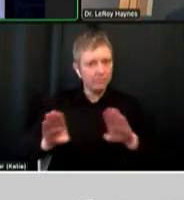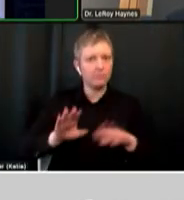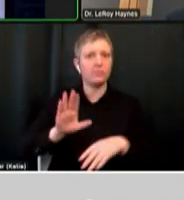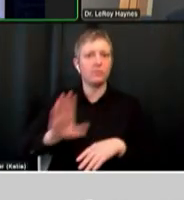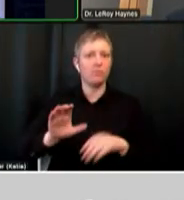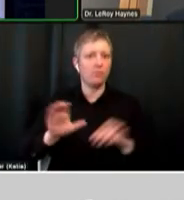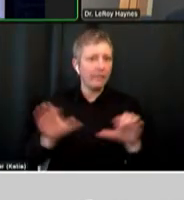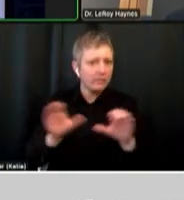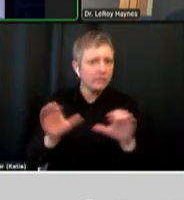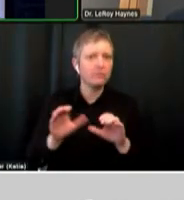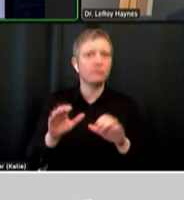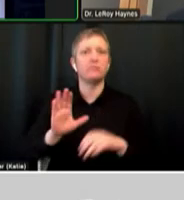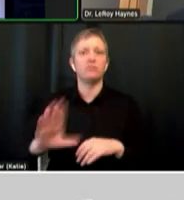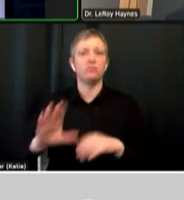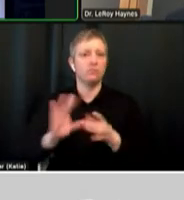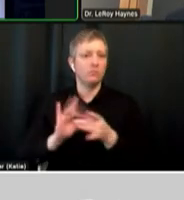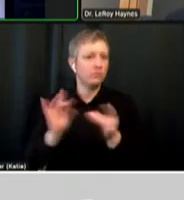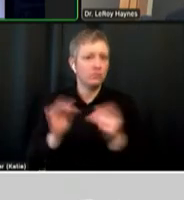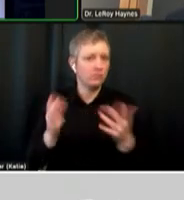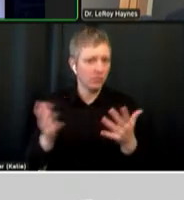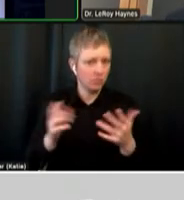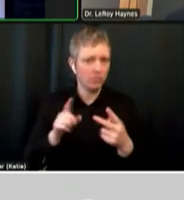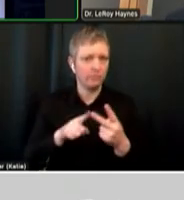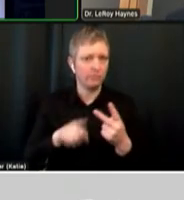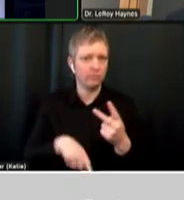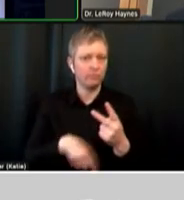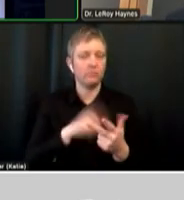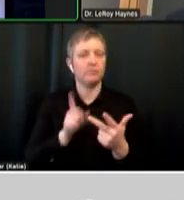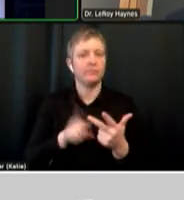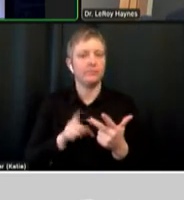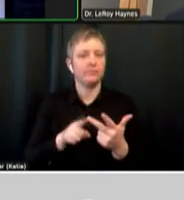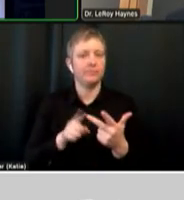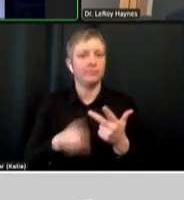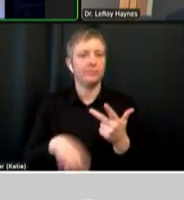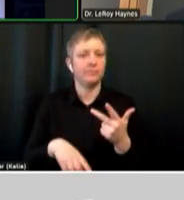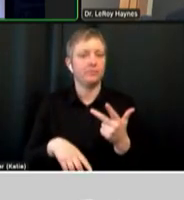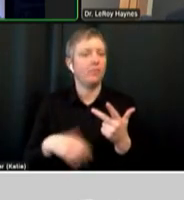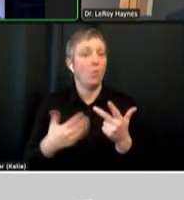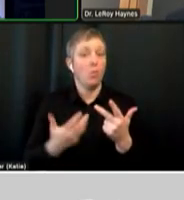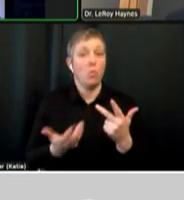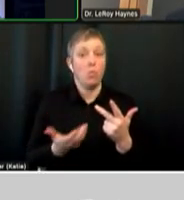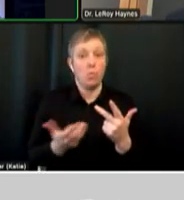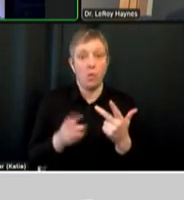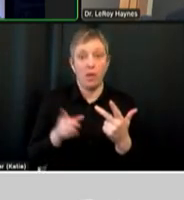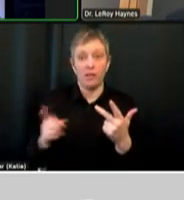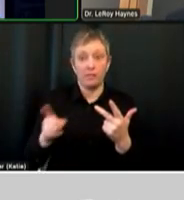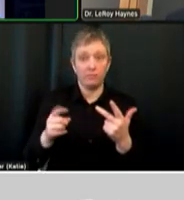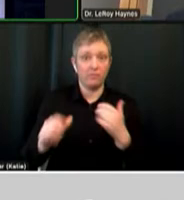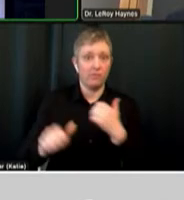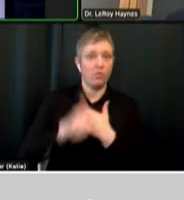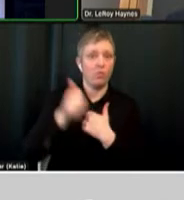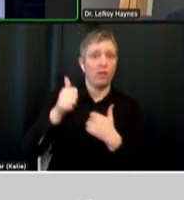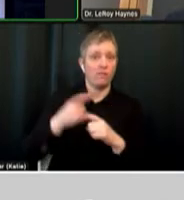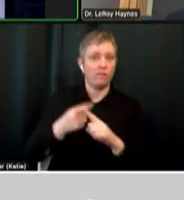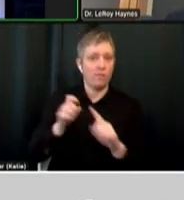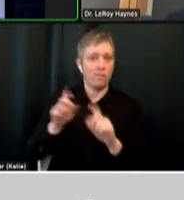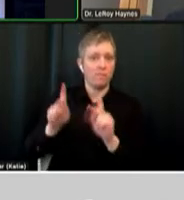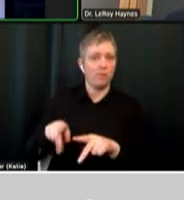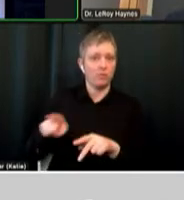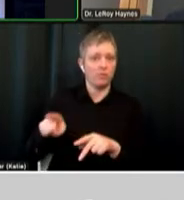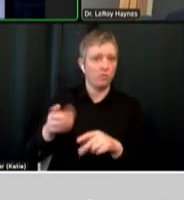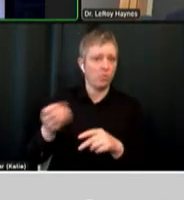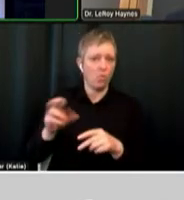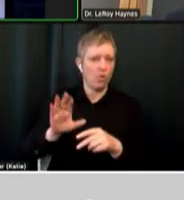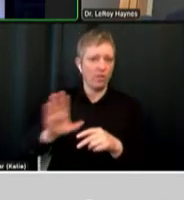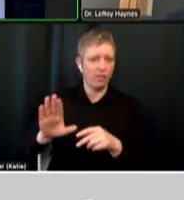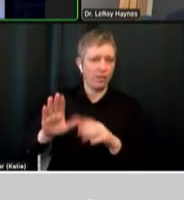3, what was the threat posed by the person and or the nature of their resistance? 4, what were